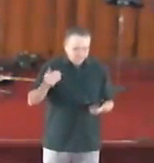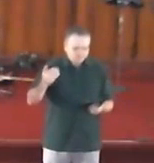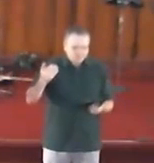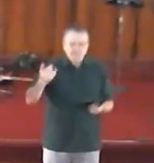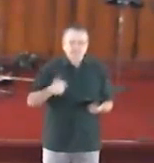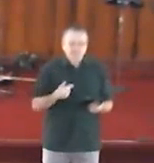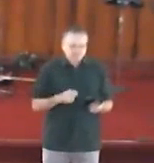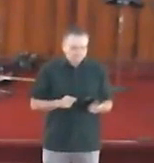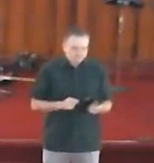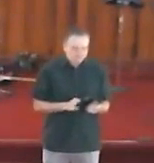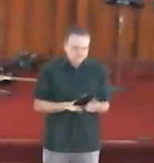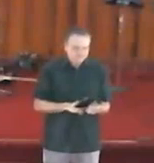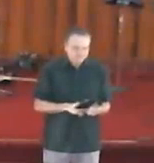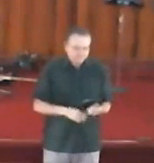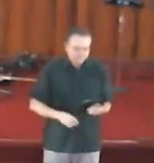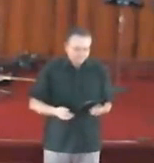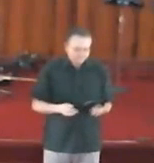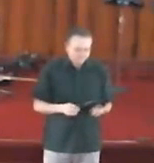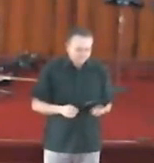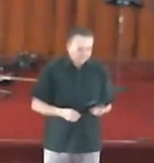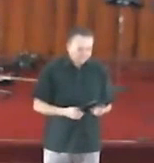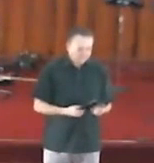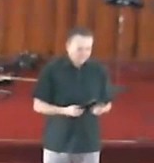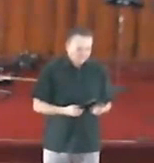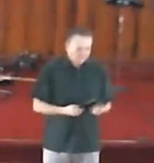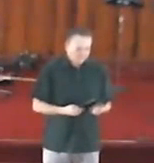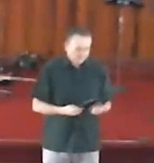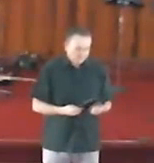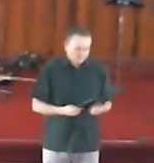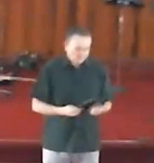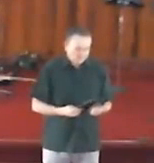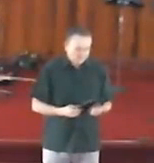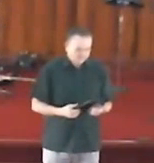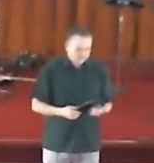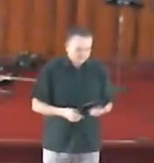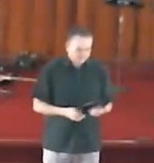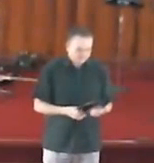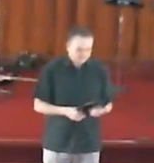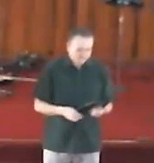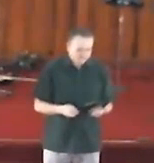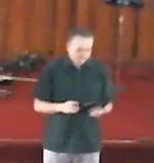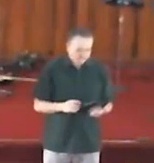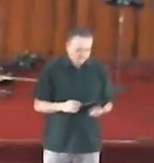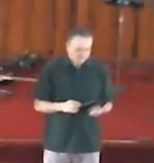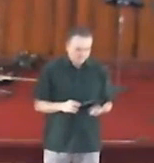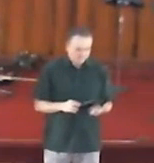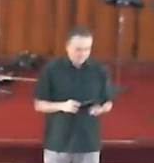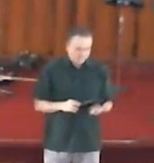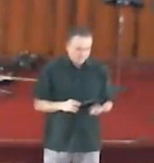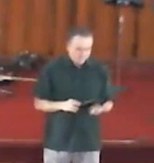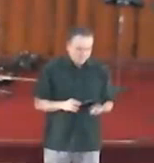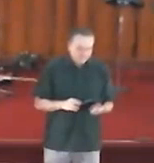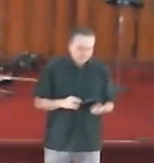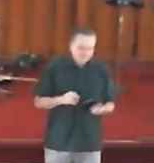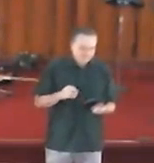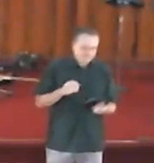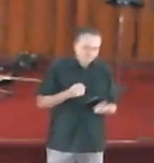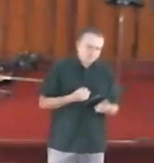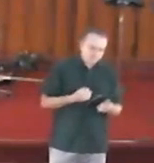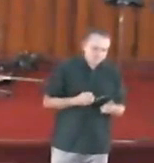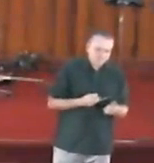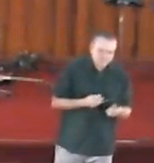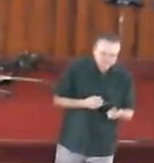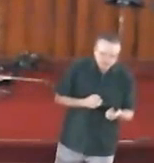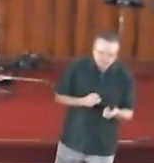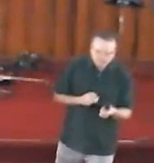19, voy a leer los primeros 7 versículos. So, Acts 19, I'm going to read the first few verses. Dice, mientras